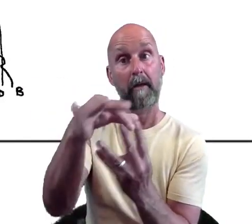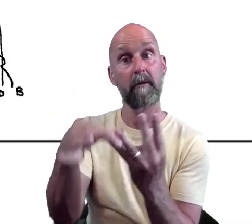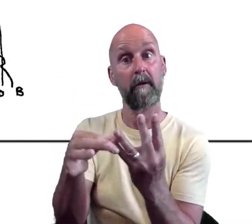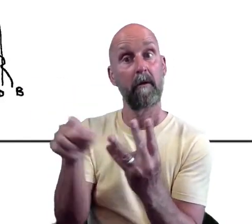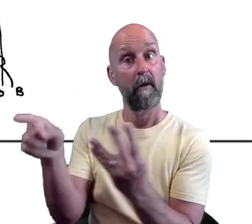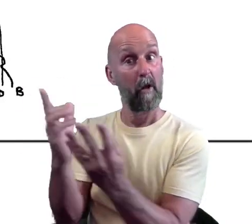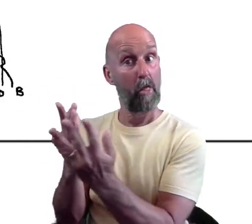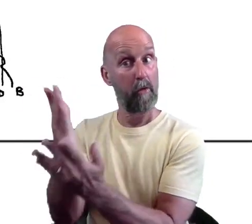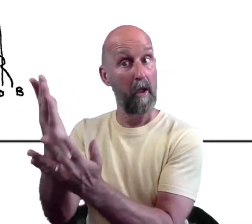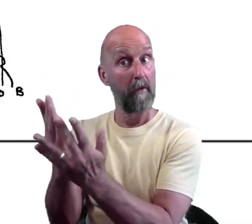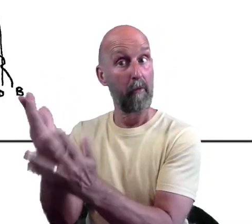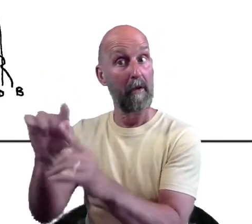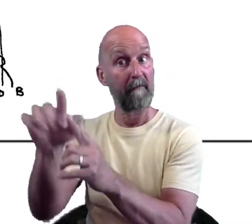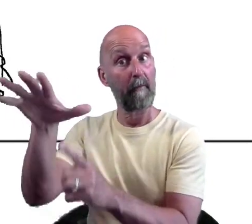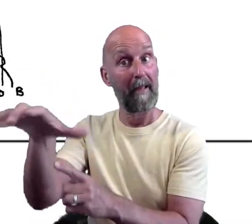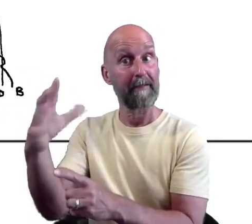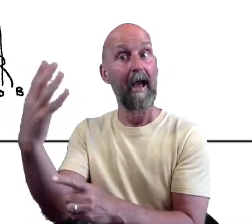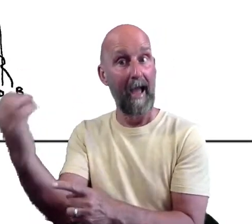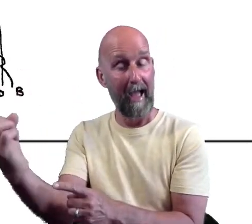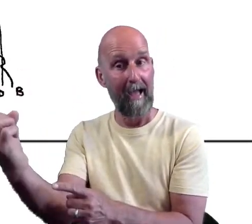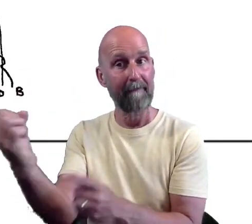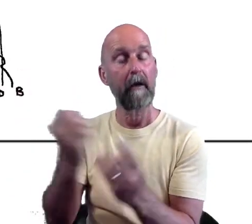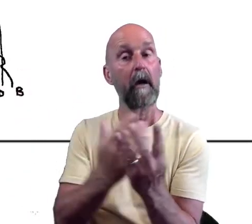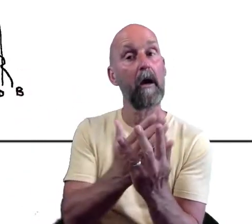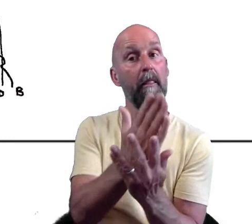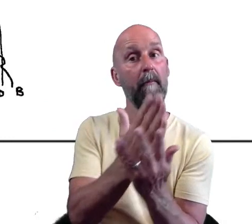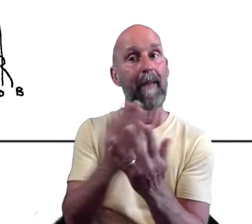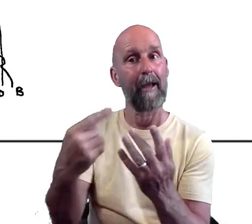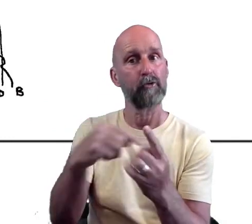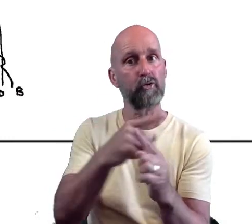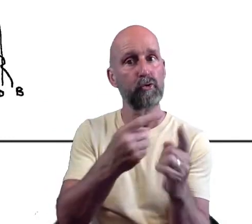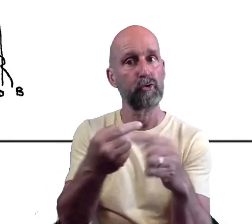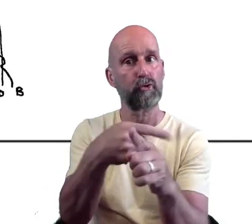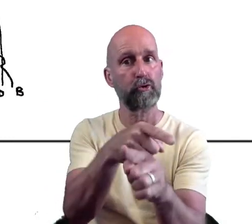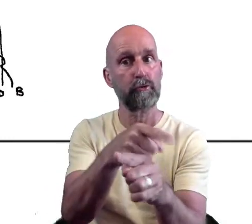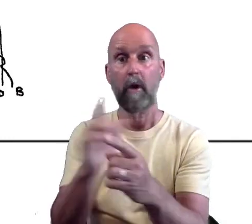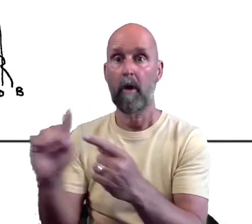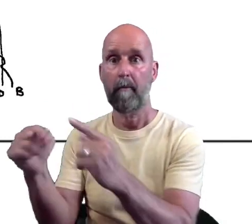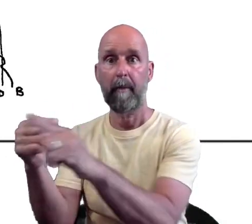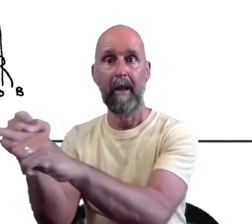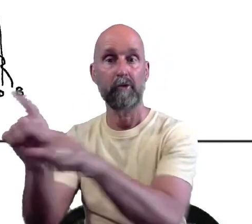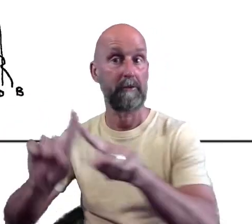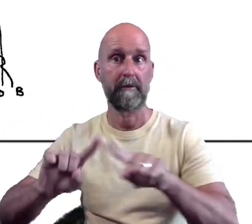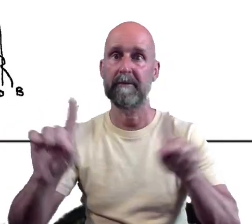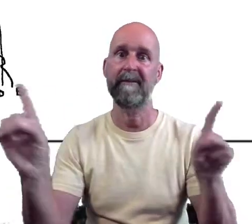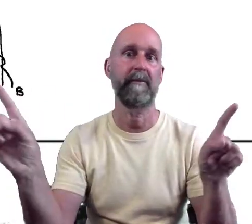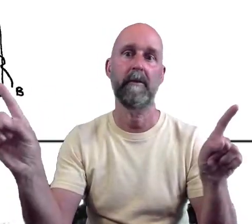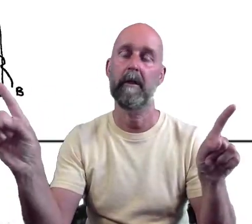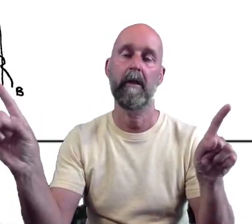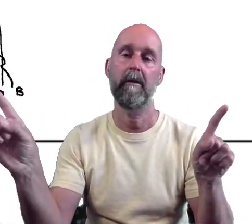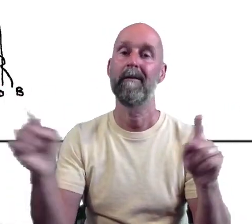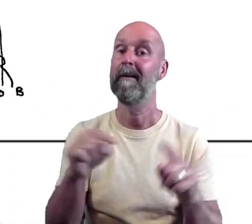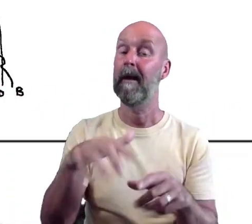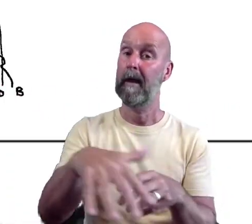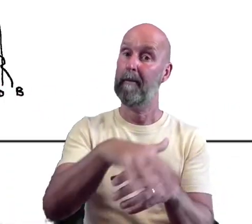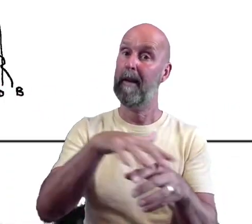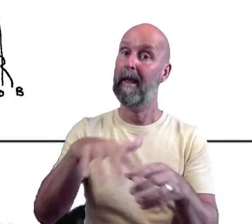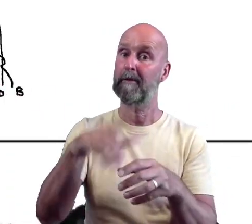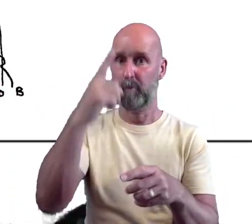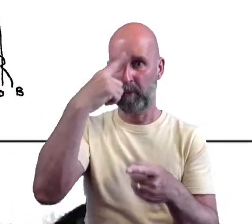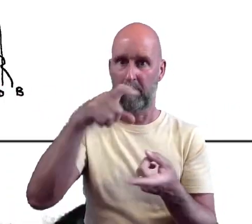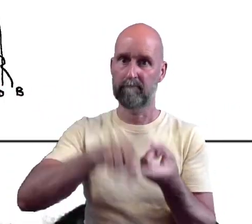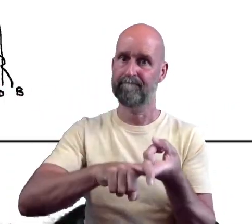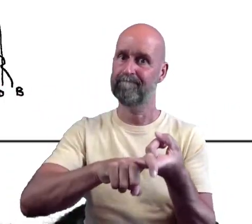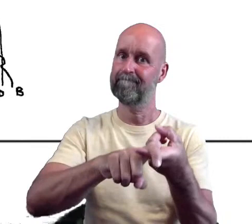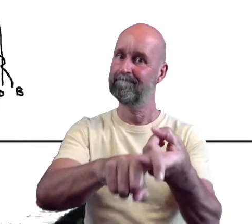in other places, each individual meshwork of a place is different. So we're getting the idea that places they're not static. Like all the